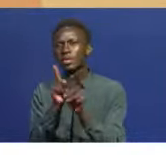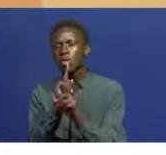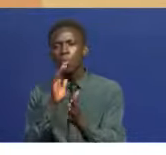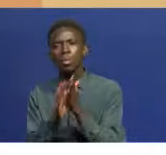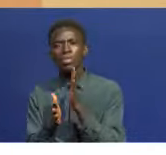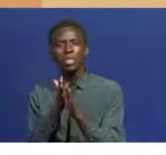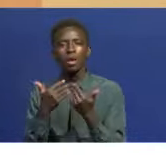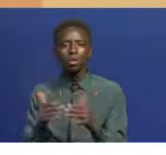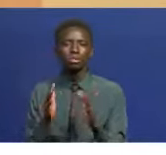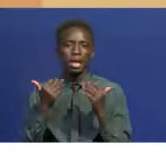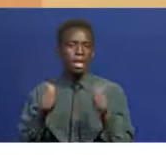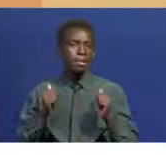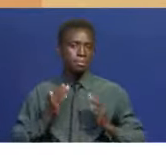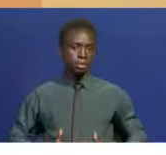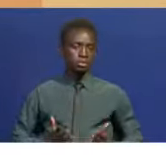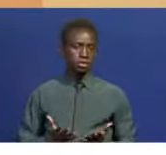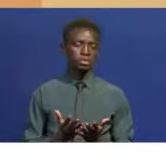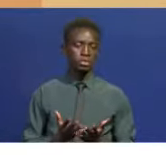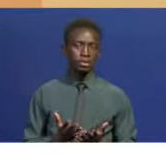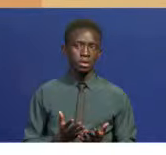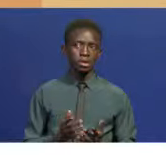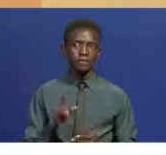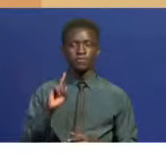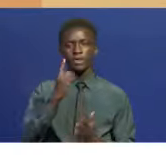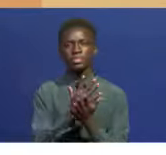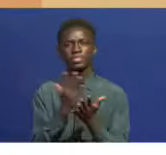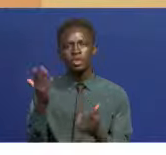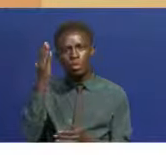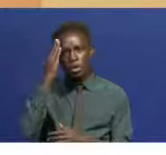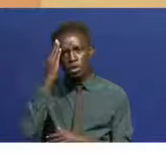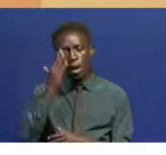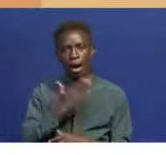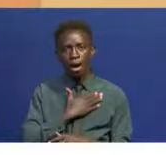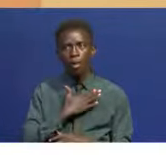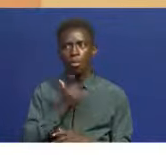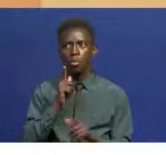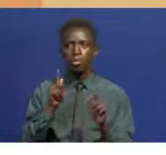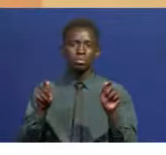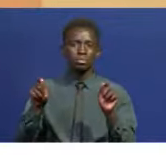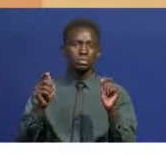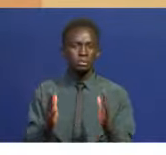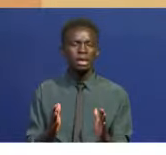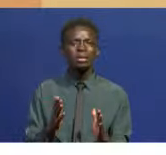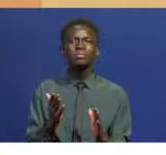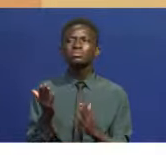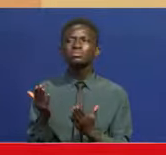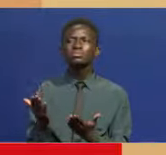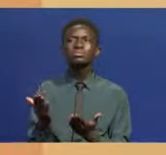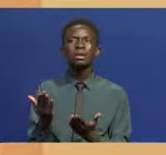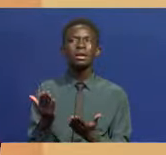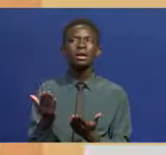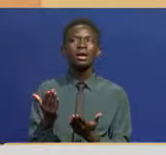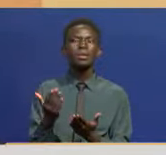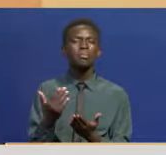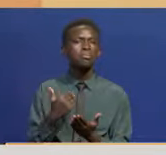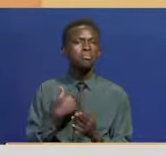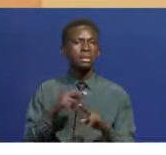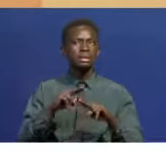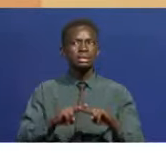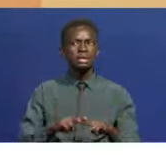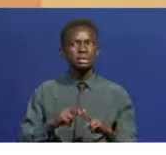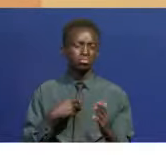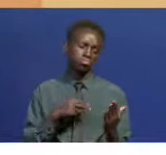in the industry? The first thing, we know that our regulator has the details of every security operator in this country. Mm-hmm. I would sit down and look at your contract